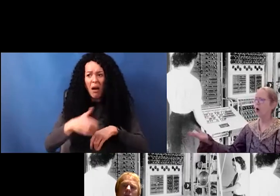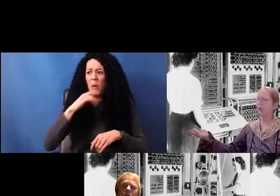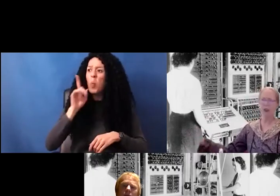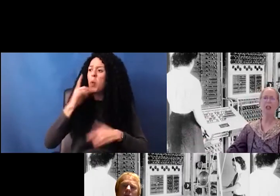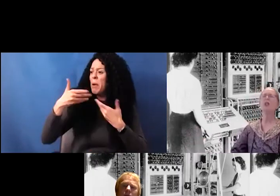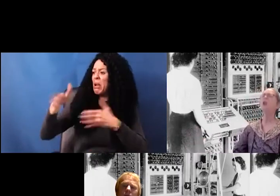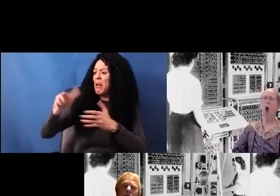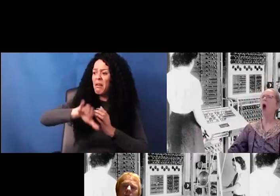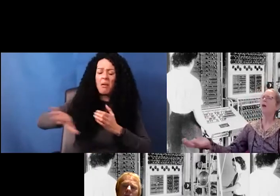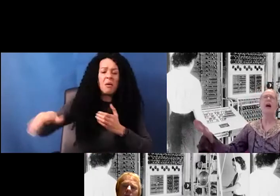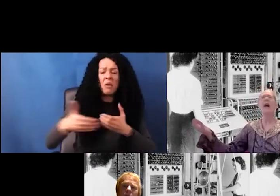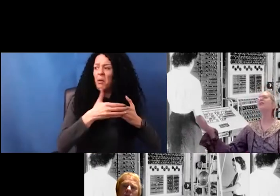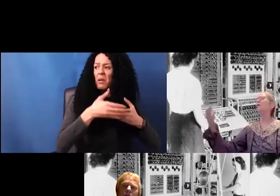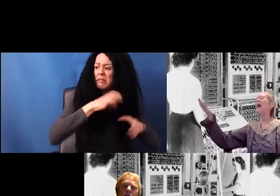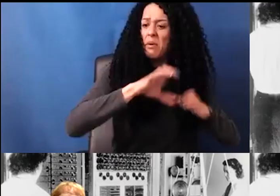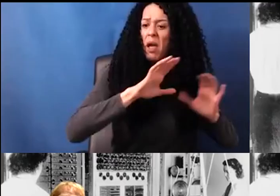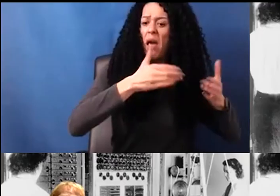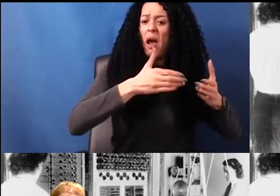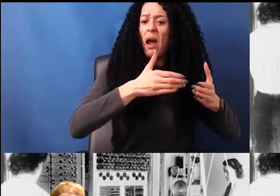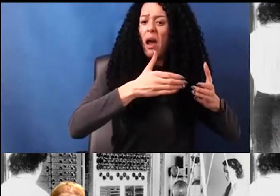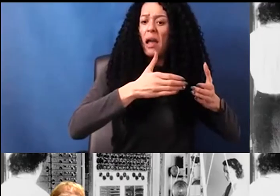to secure us, we